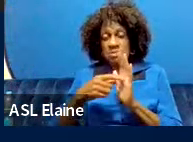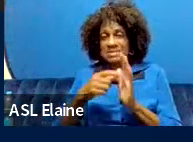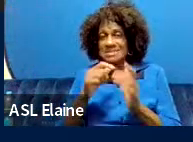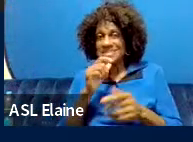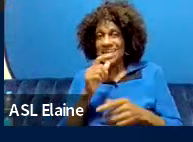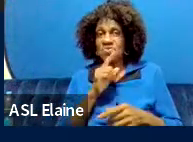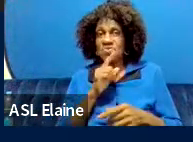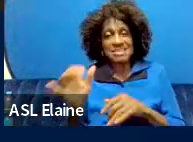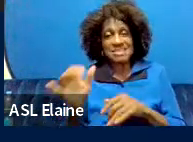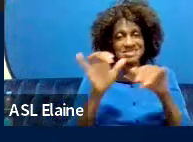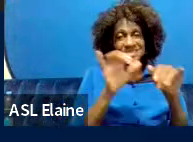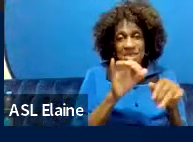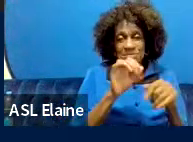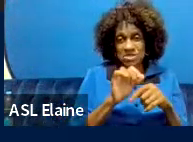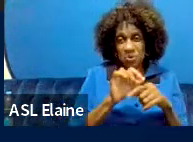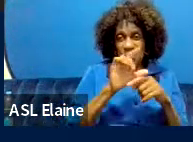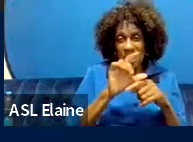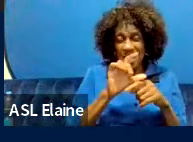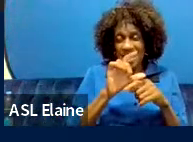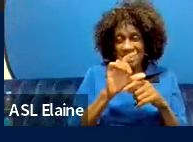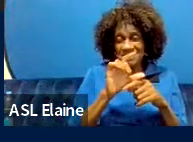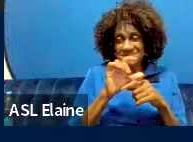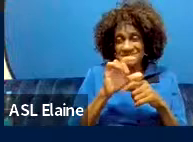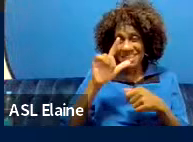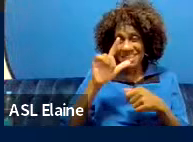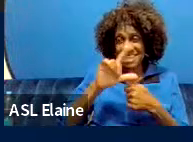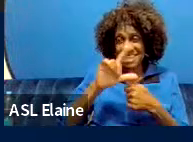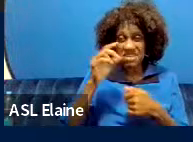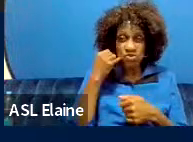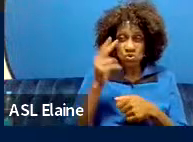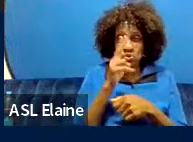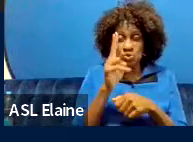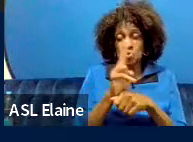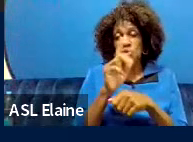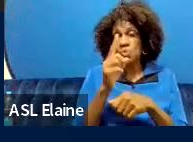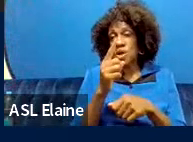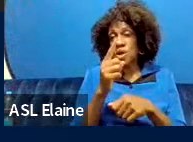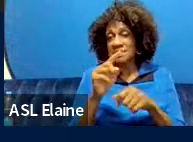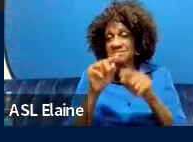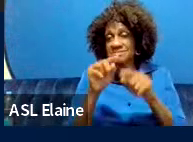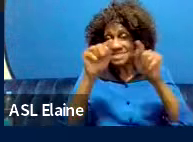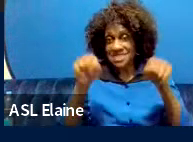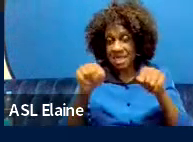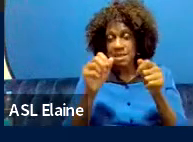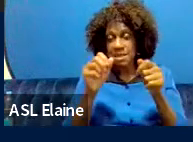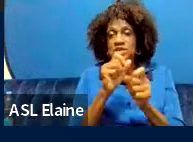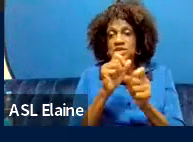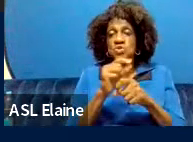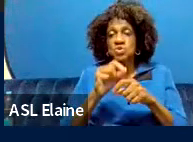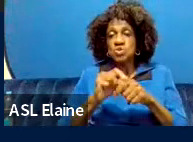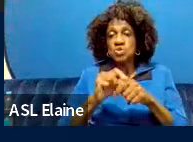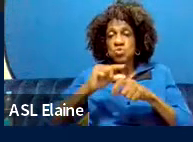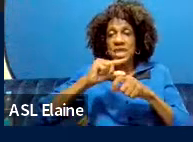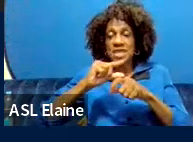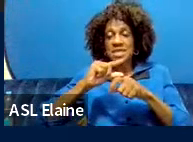character requirements. So if you're only using one sign, make sure you use the raised character